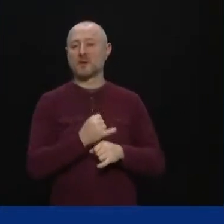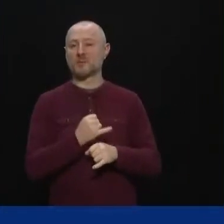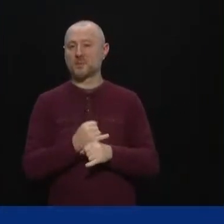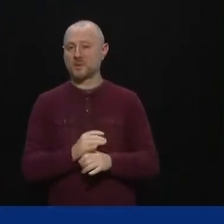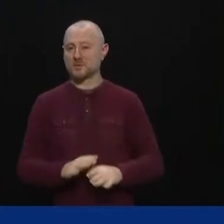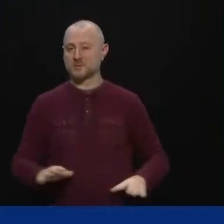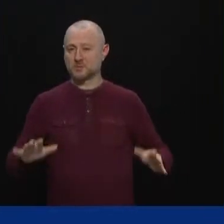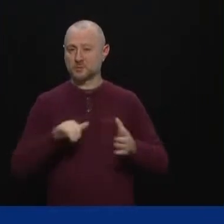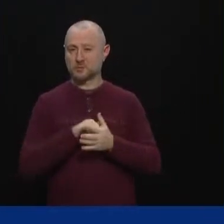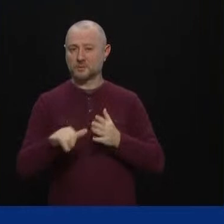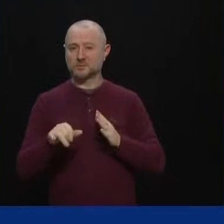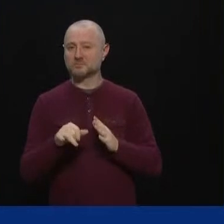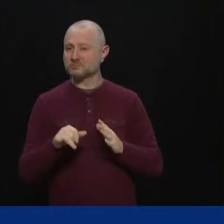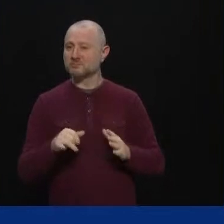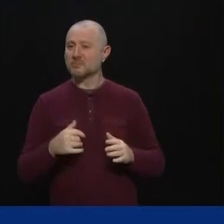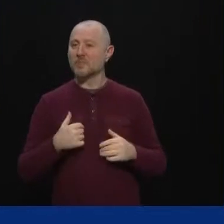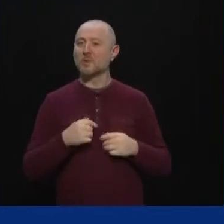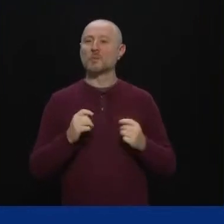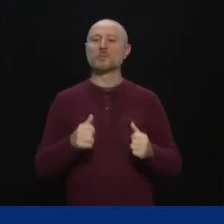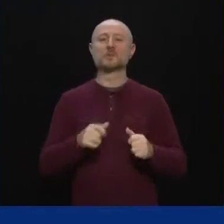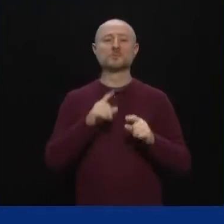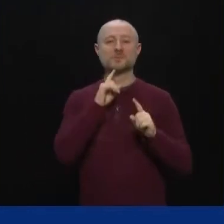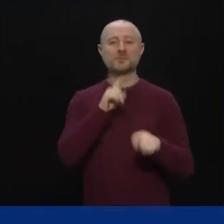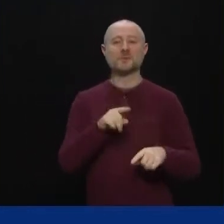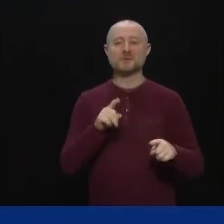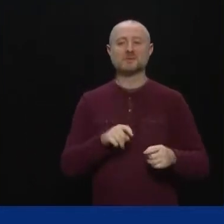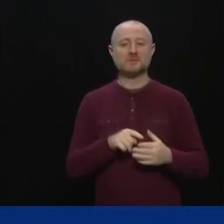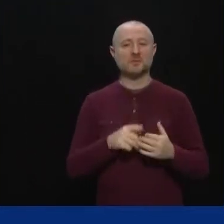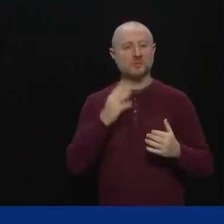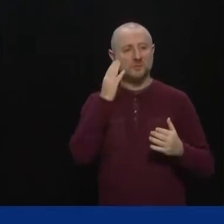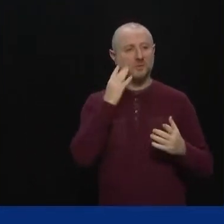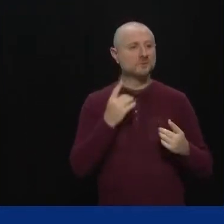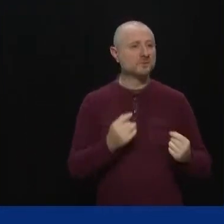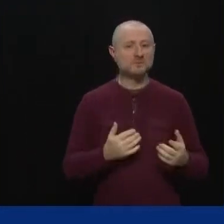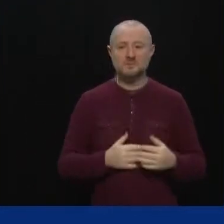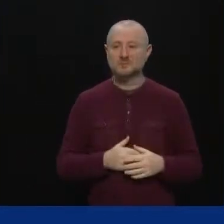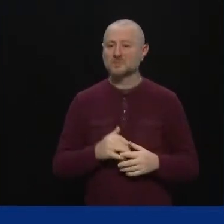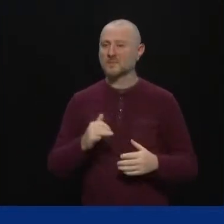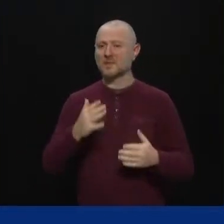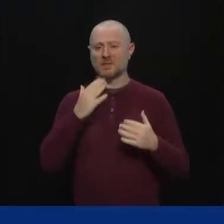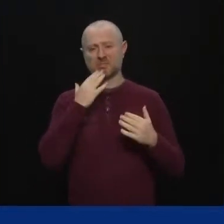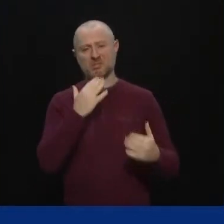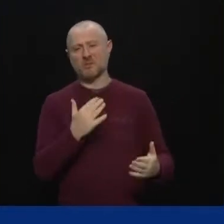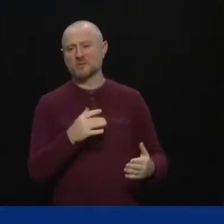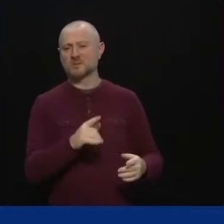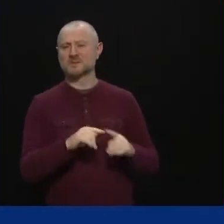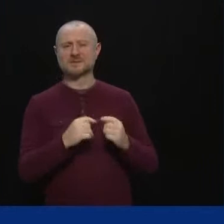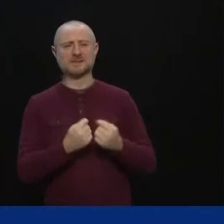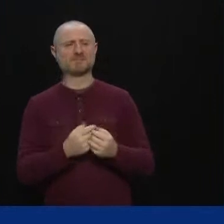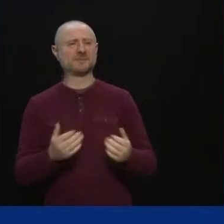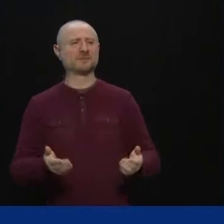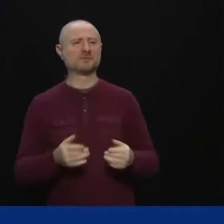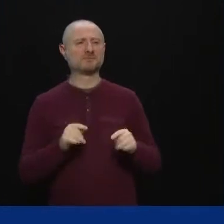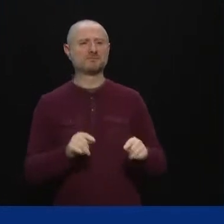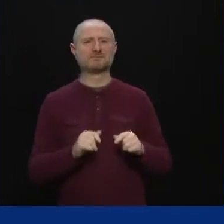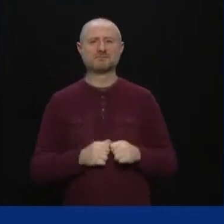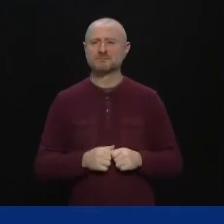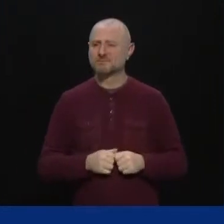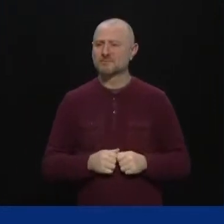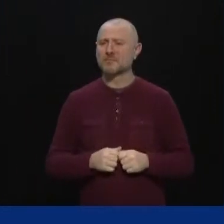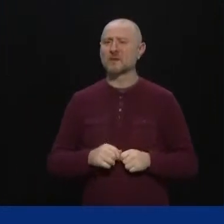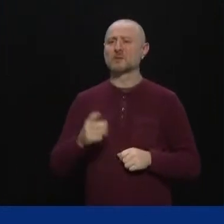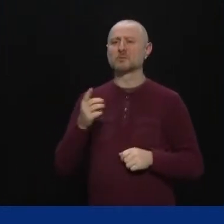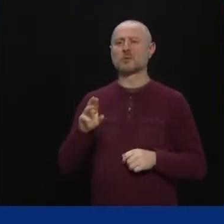get very quick results and know exactly what they have to do. So I want to thank our team here at the RNA